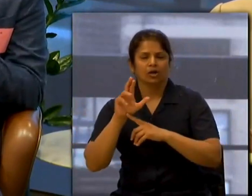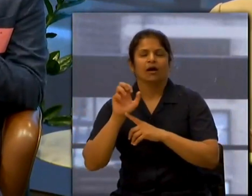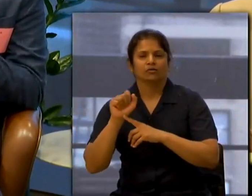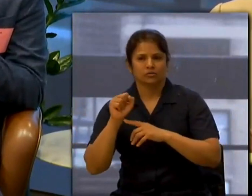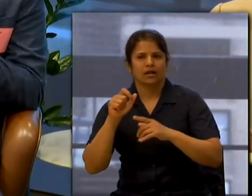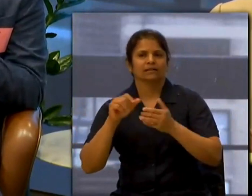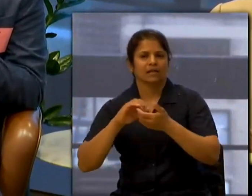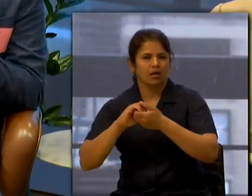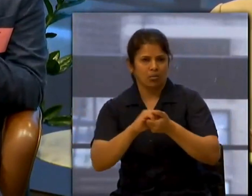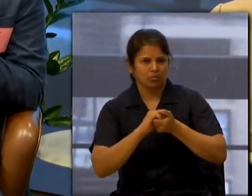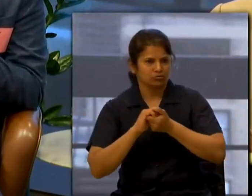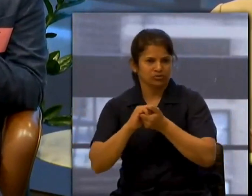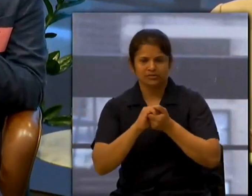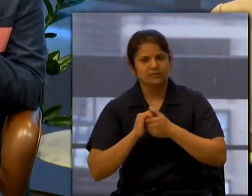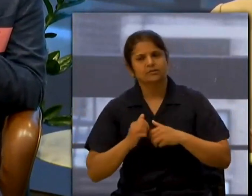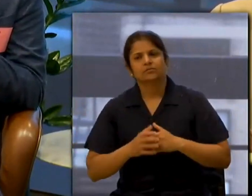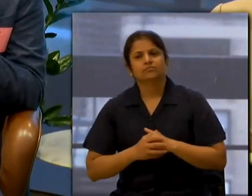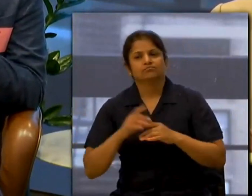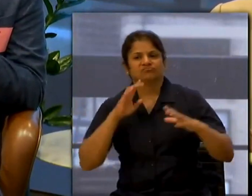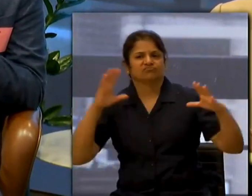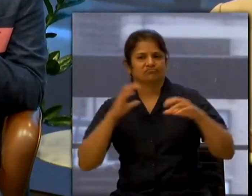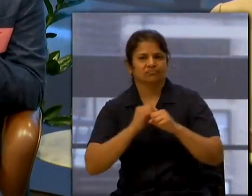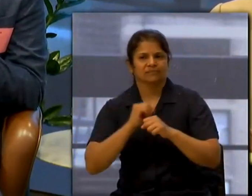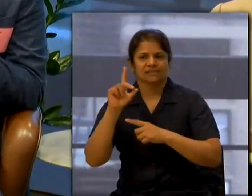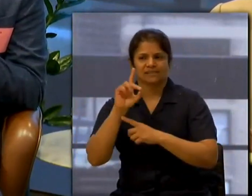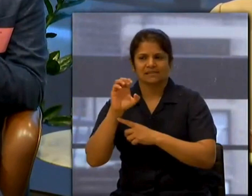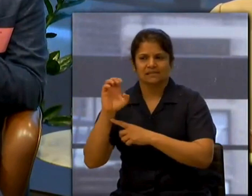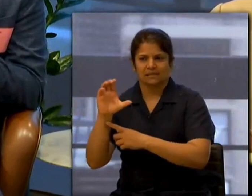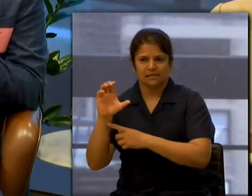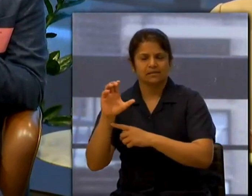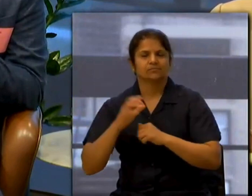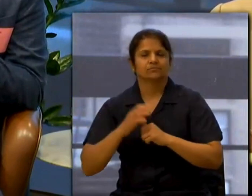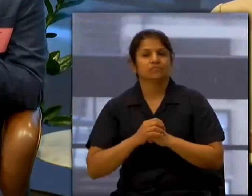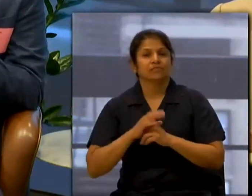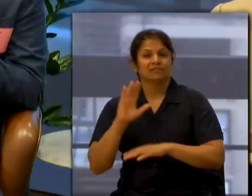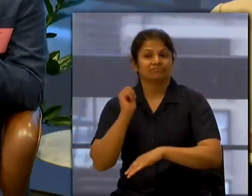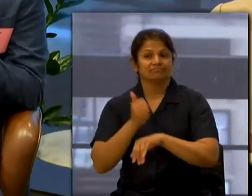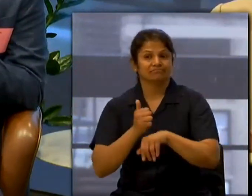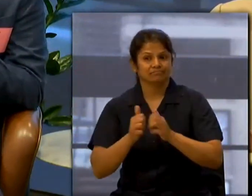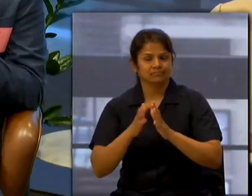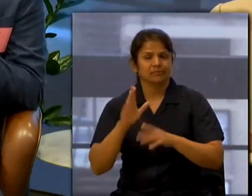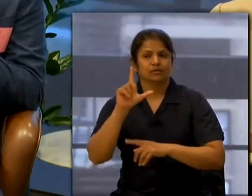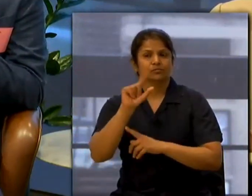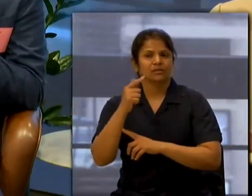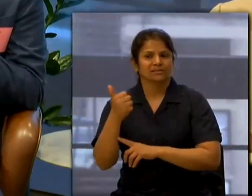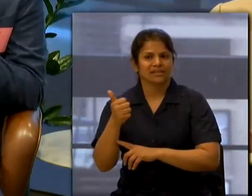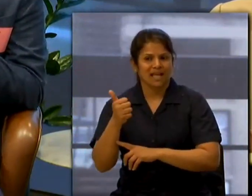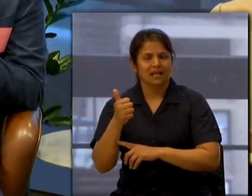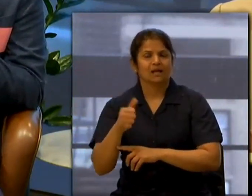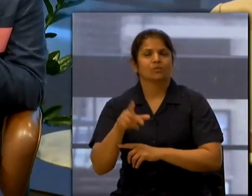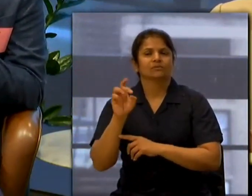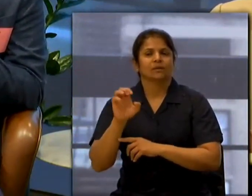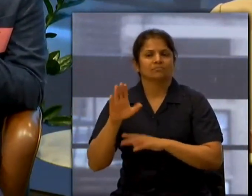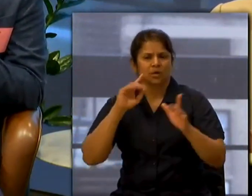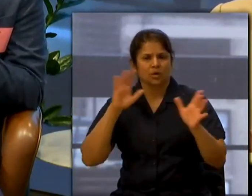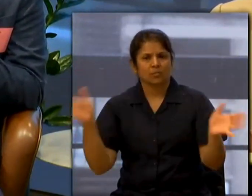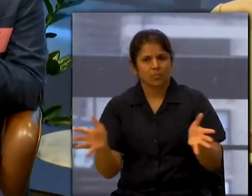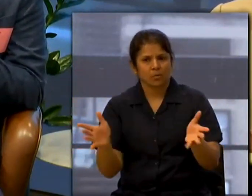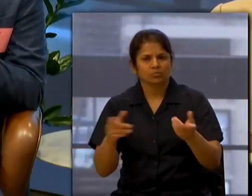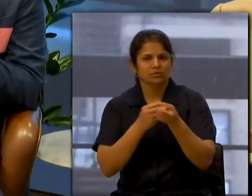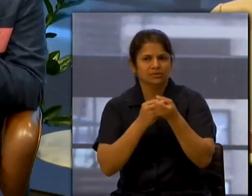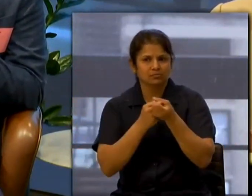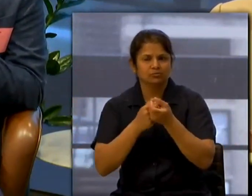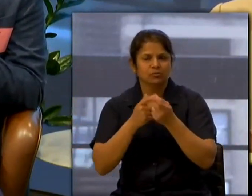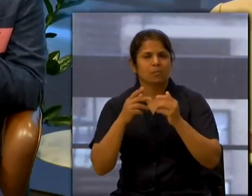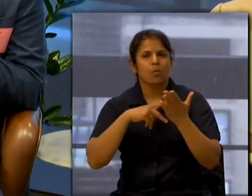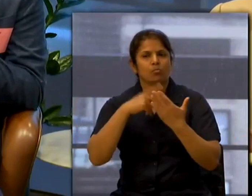affectionately. Founded in 2010, the DEC advocates for programs and policies that improve